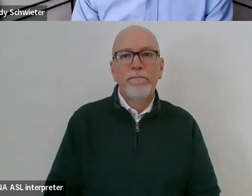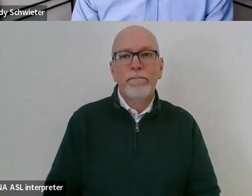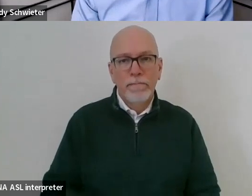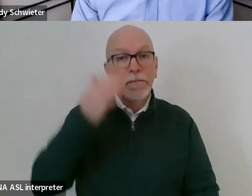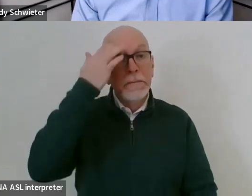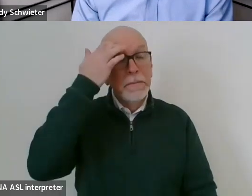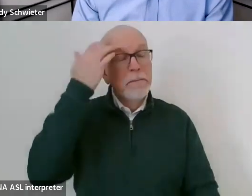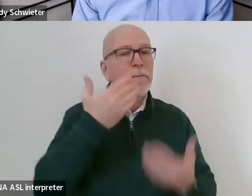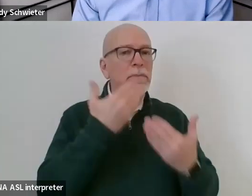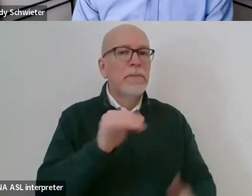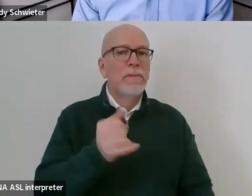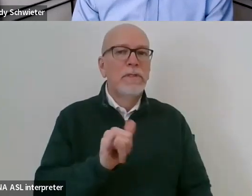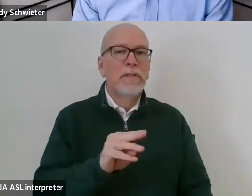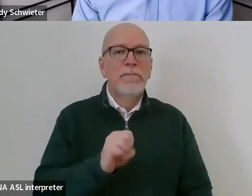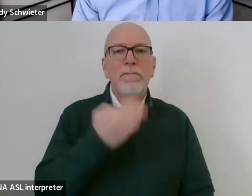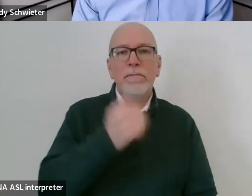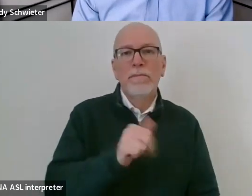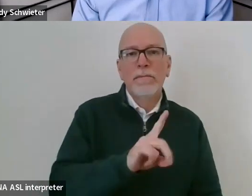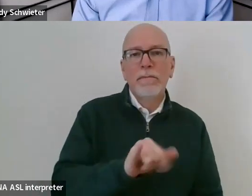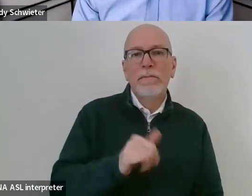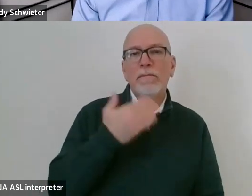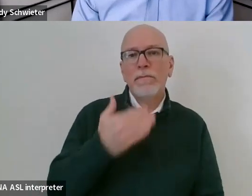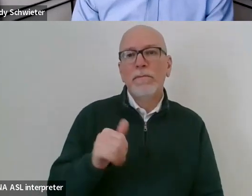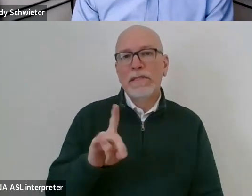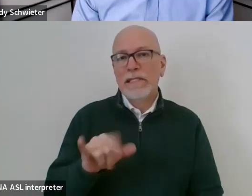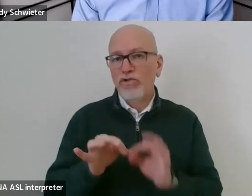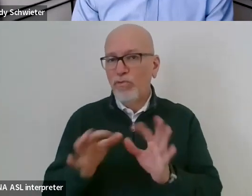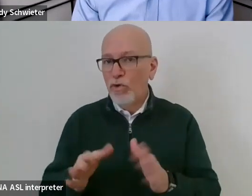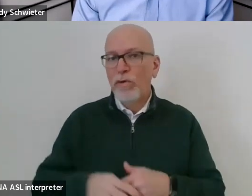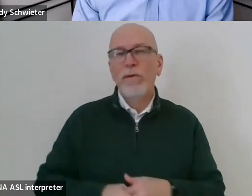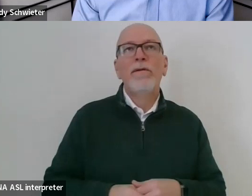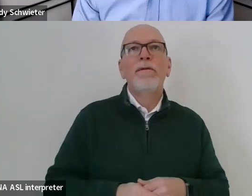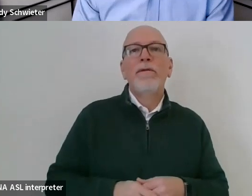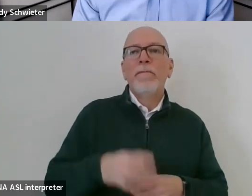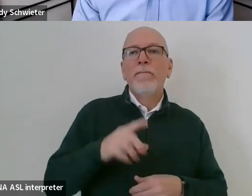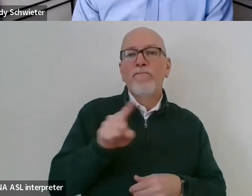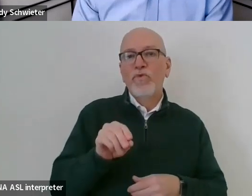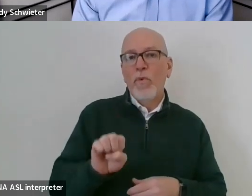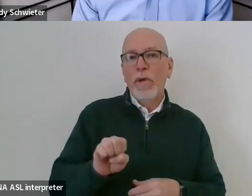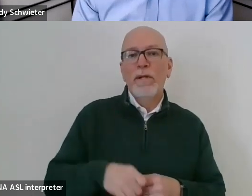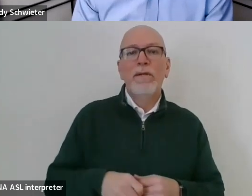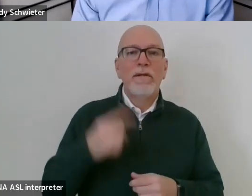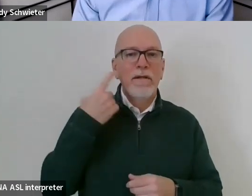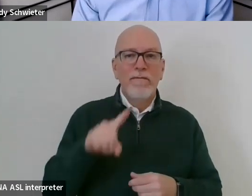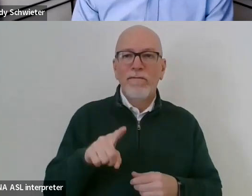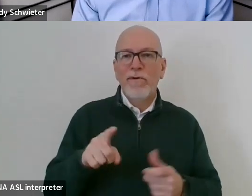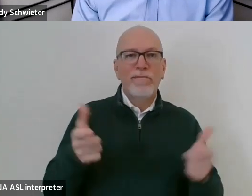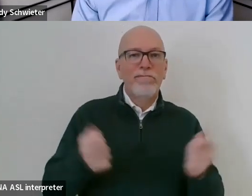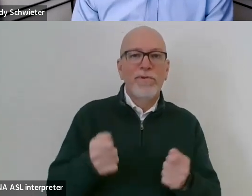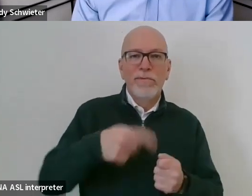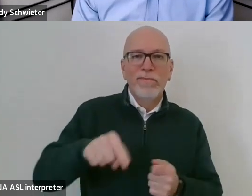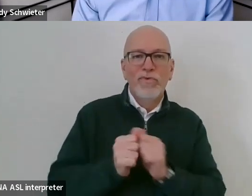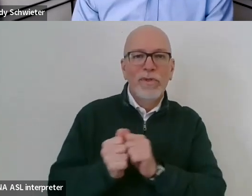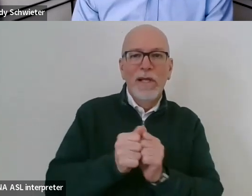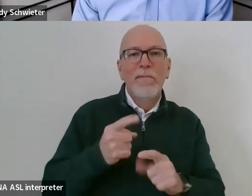Thank you, Jaime. Thank you, Andy. Thank you, Andy, our interpreter. Zoe, for pulling us all together, as well